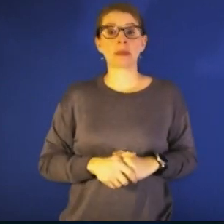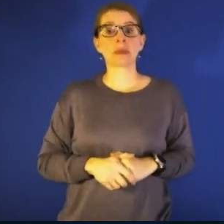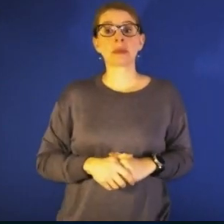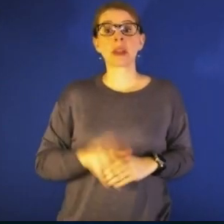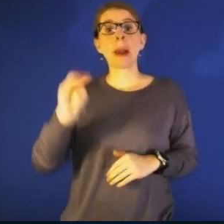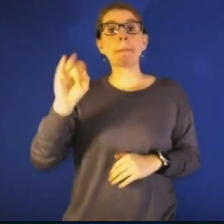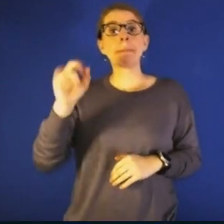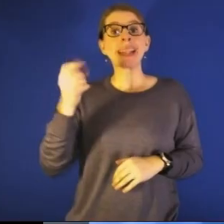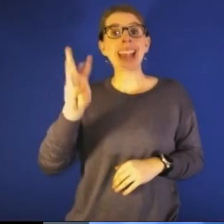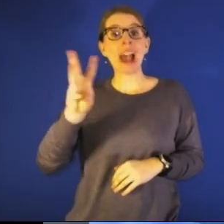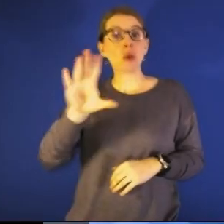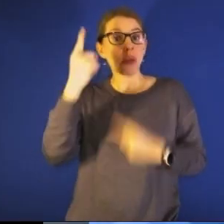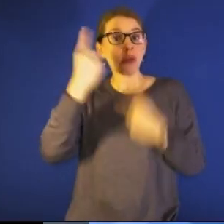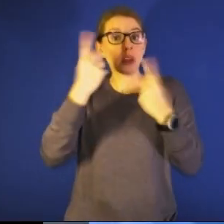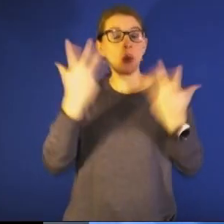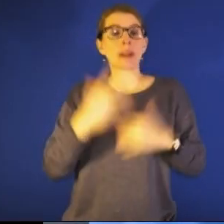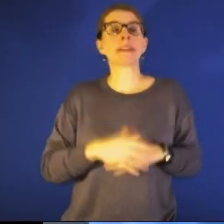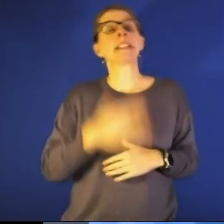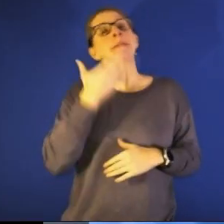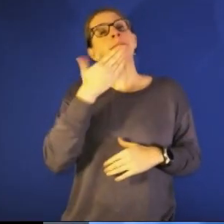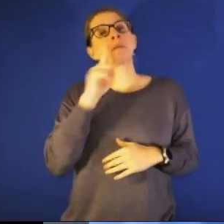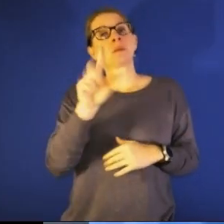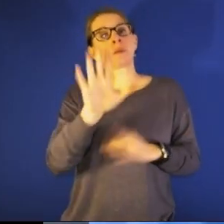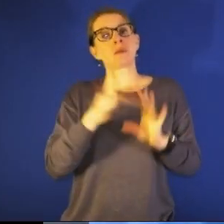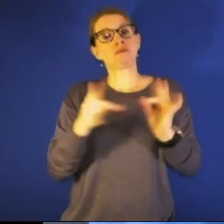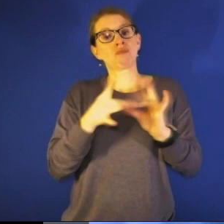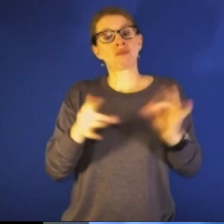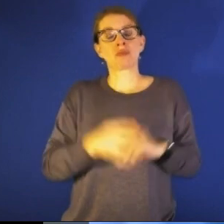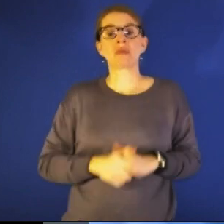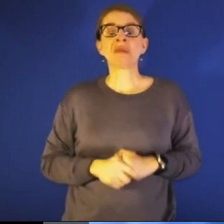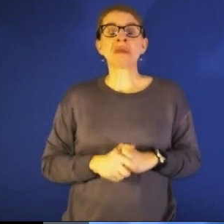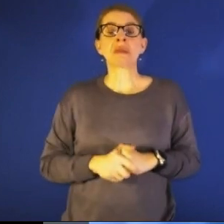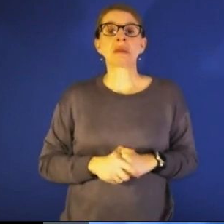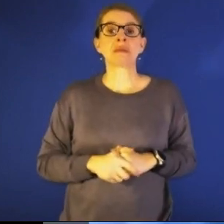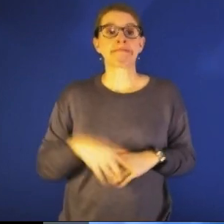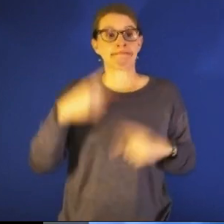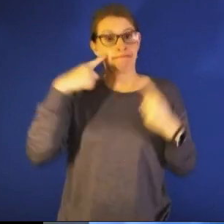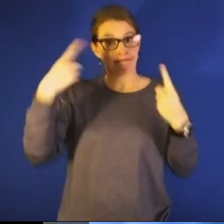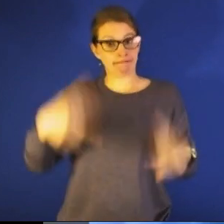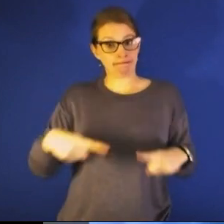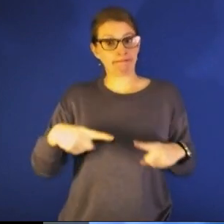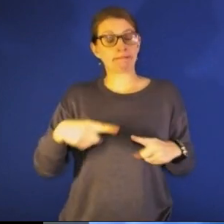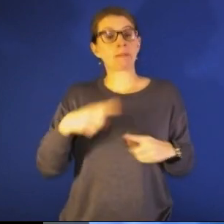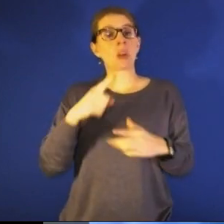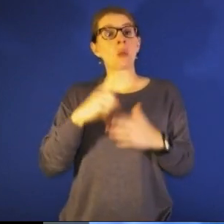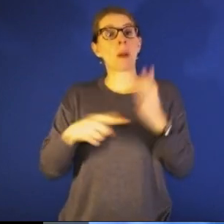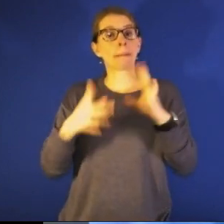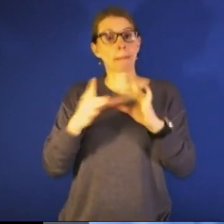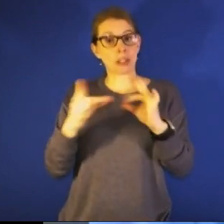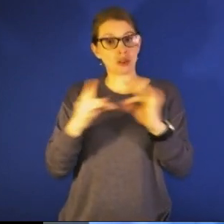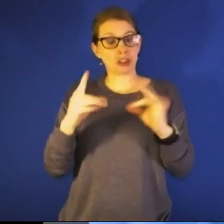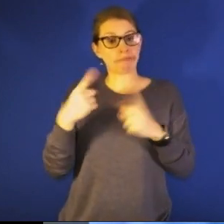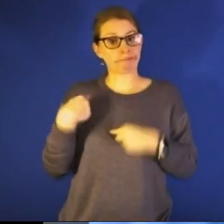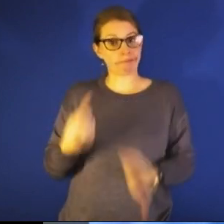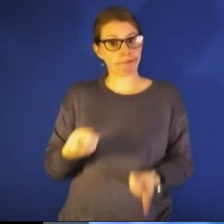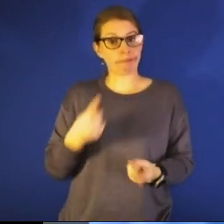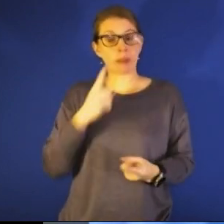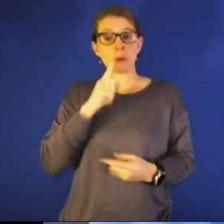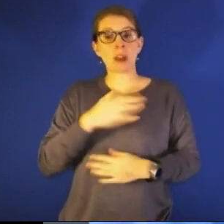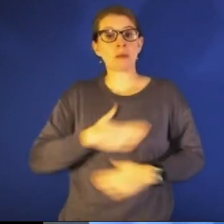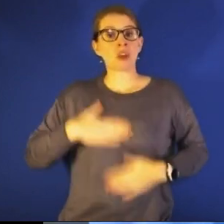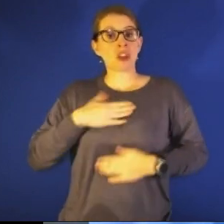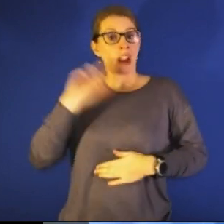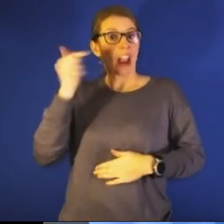Yeah, thank you for your comments, Dr. Stites. I totally agree with what's been said, and I am very appreciative to the